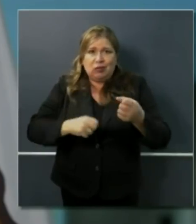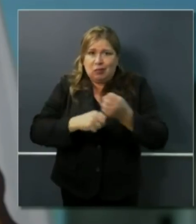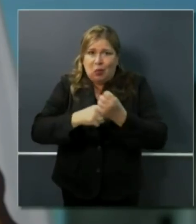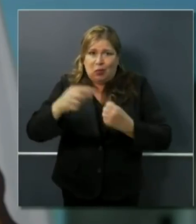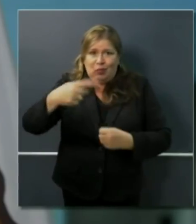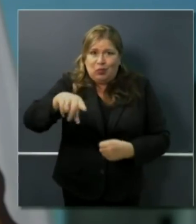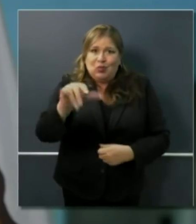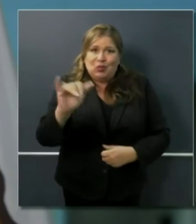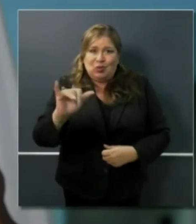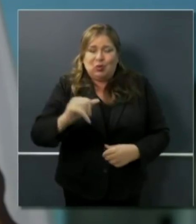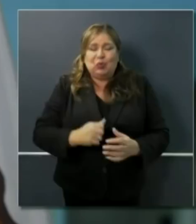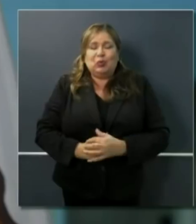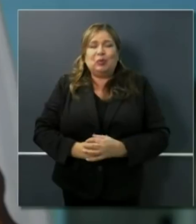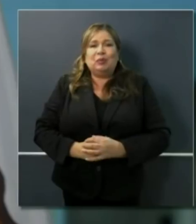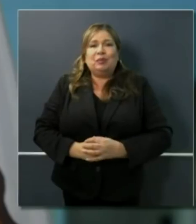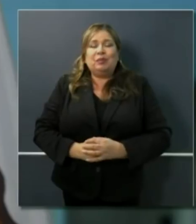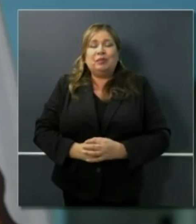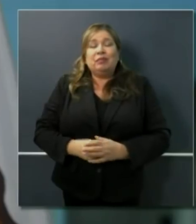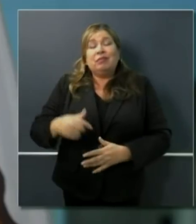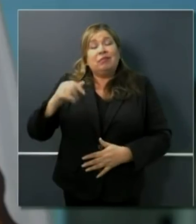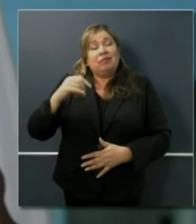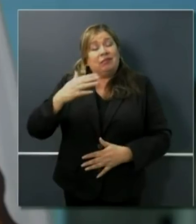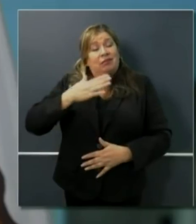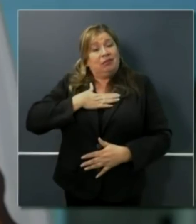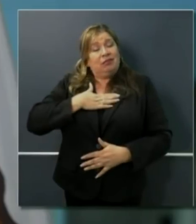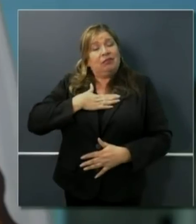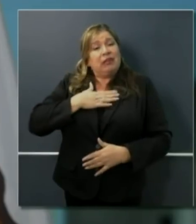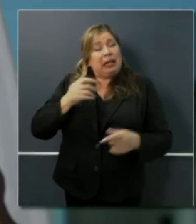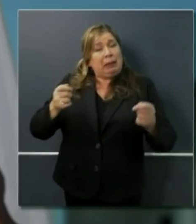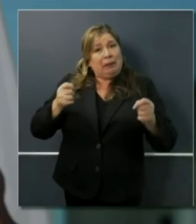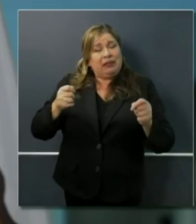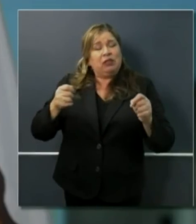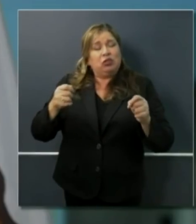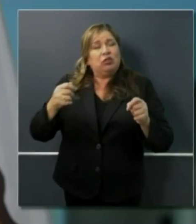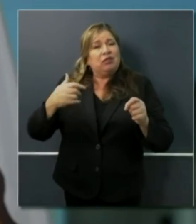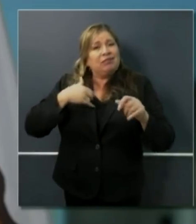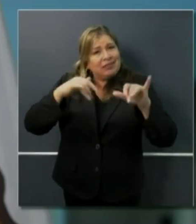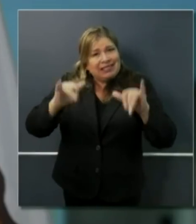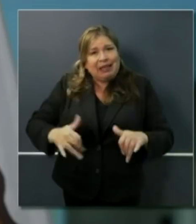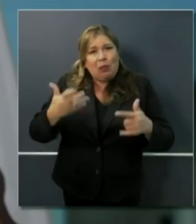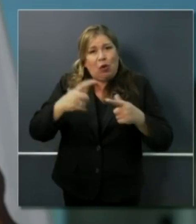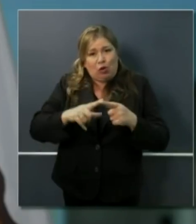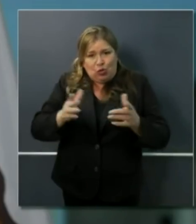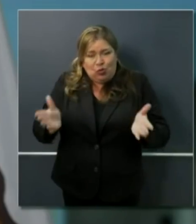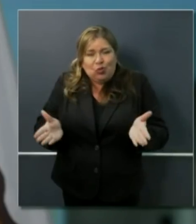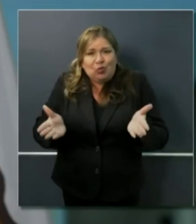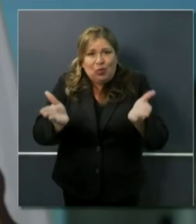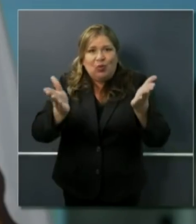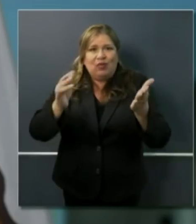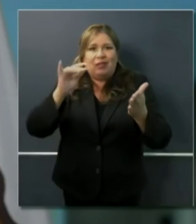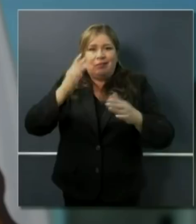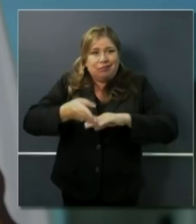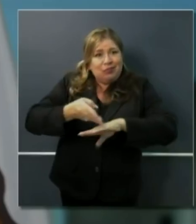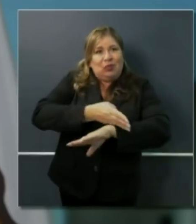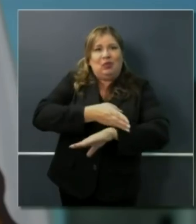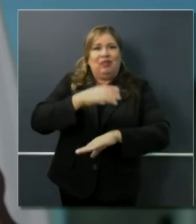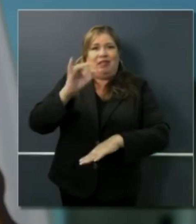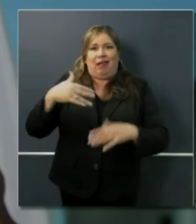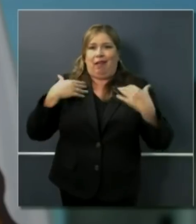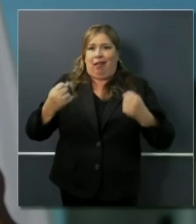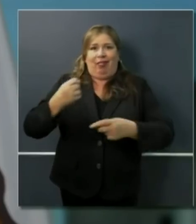as an administration or in our administration to advance that cause through this process, because to your question, this has